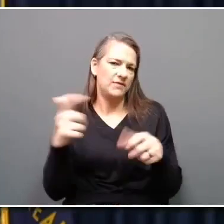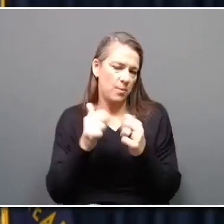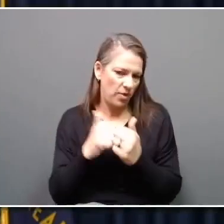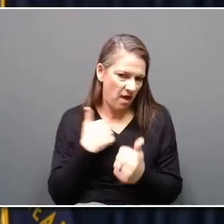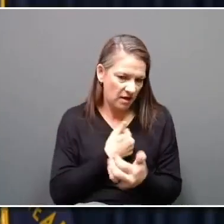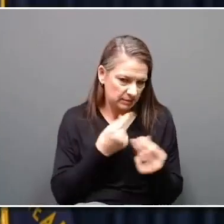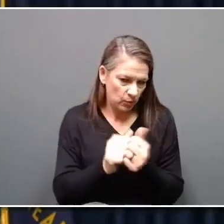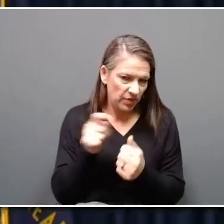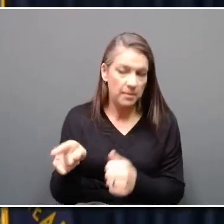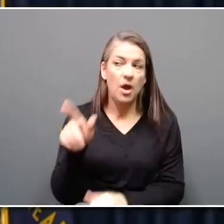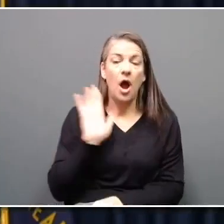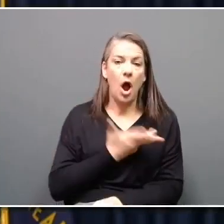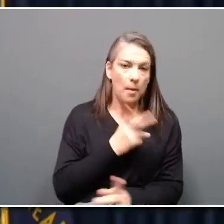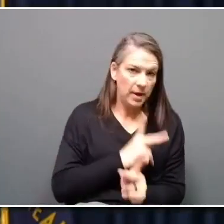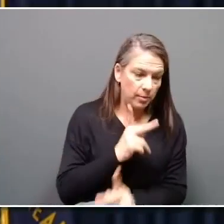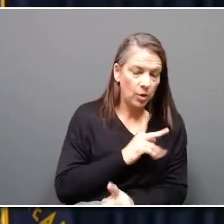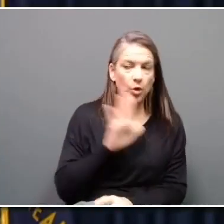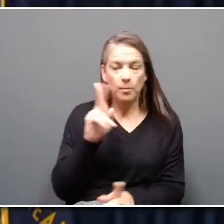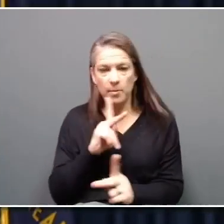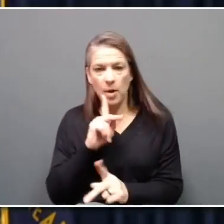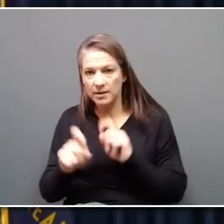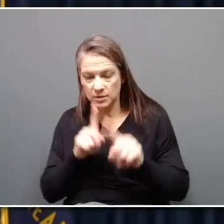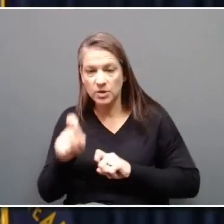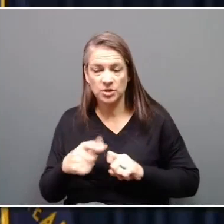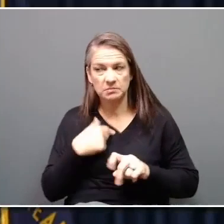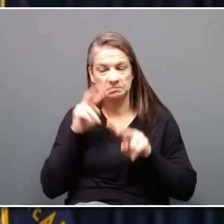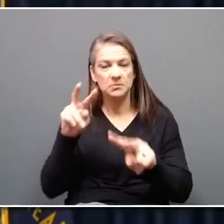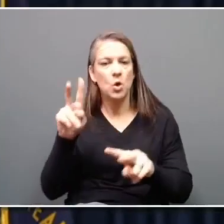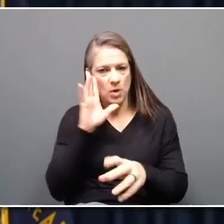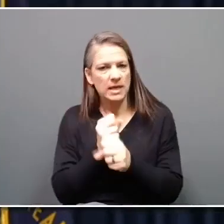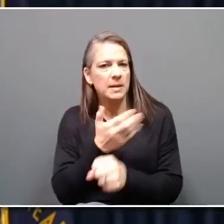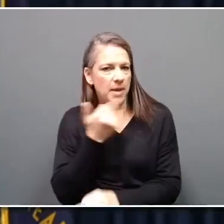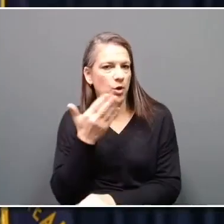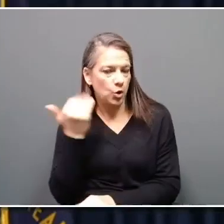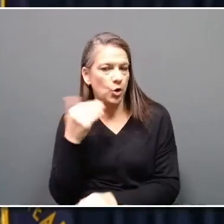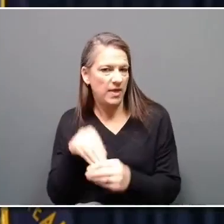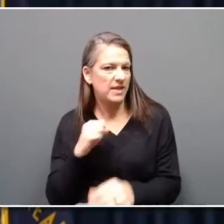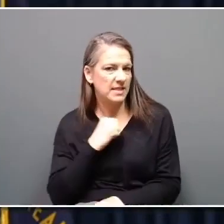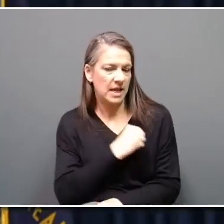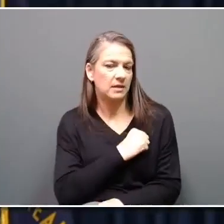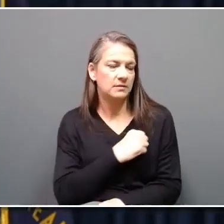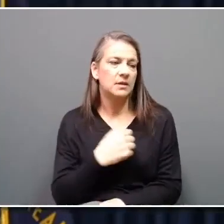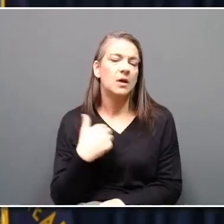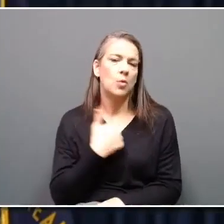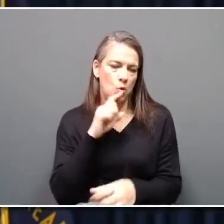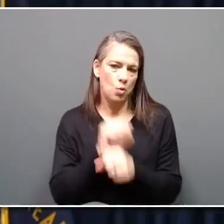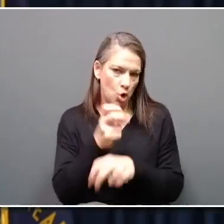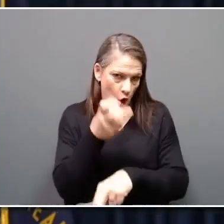their people and asking questions on it. I anticipate that it will get better in the Senate, and we'll work really hard with their leadership